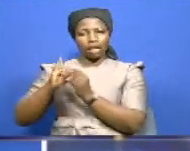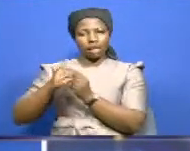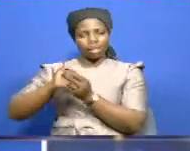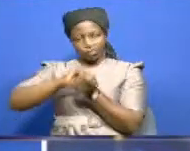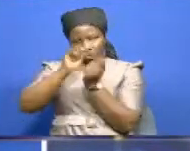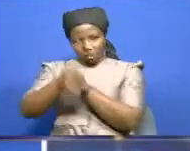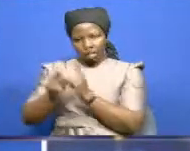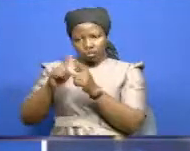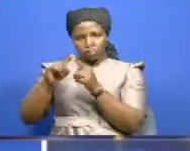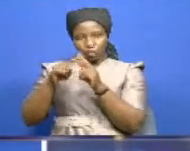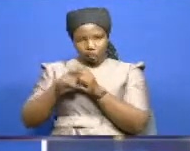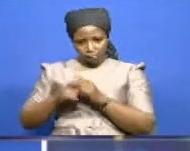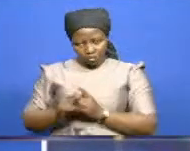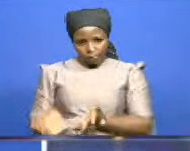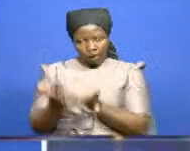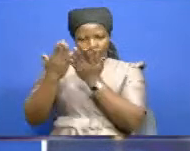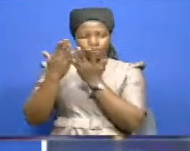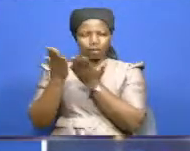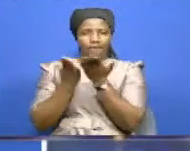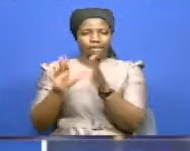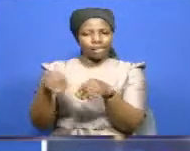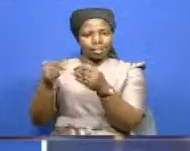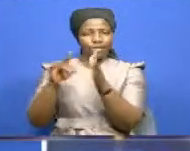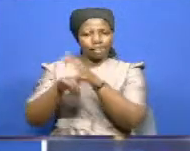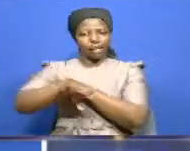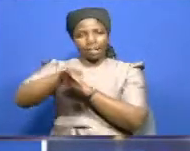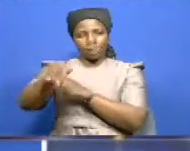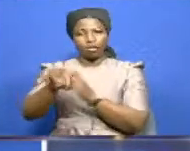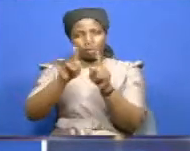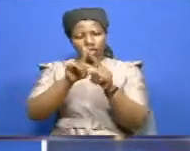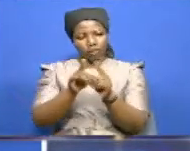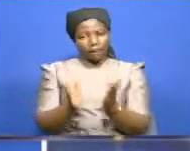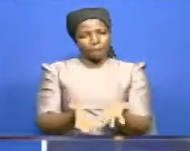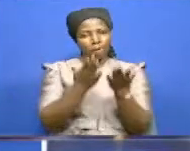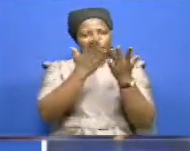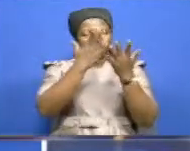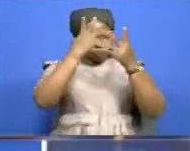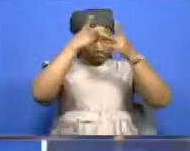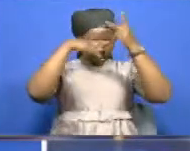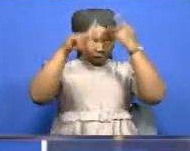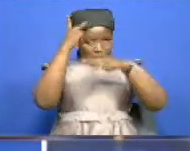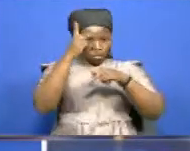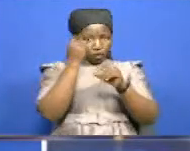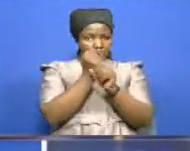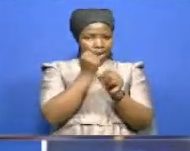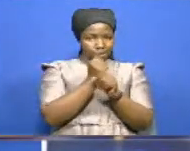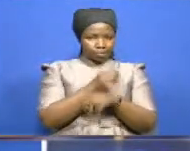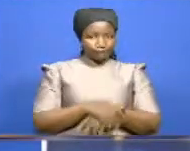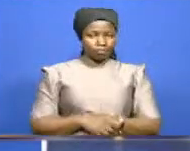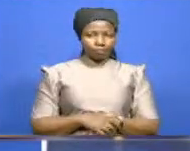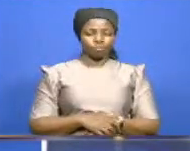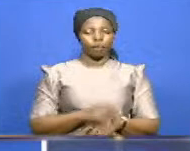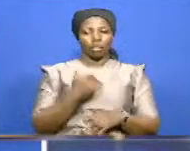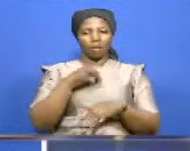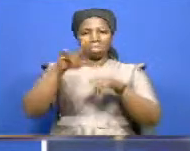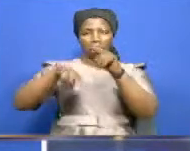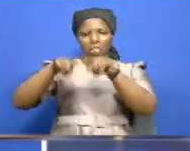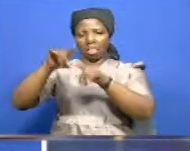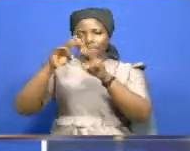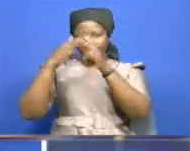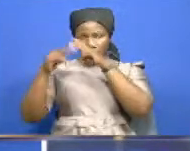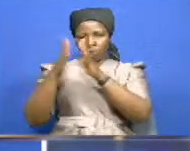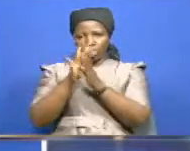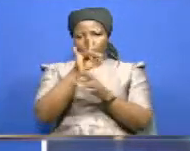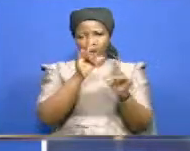delivery in the counties, curb unrest in the sector, and enhance professionalism. There were divergent views, with one group